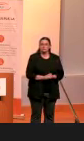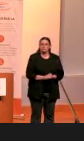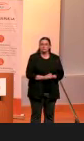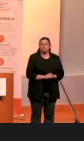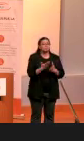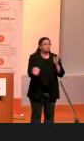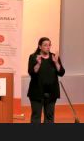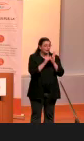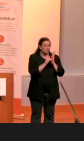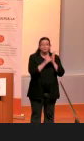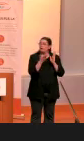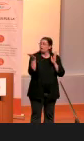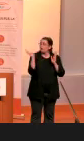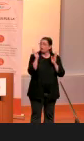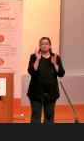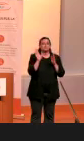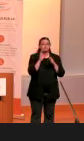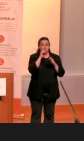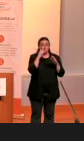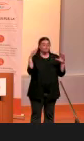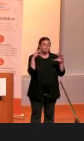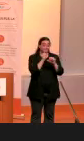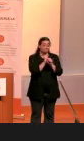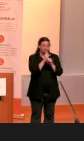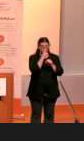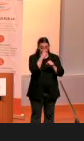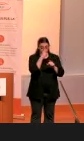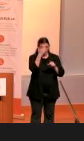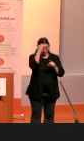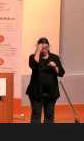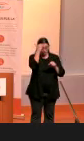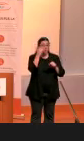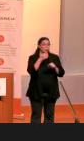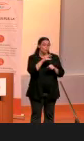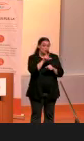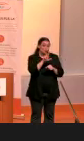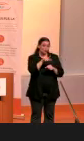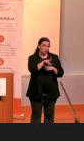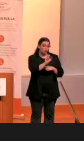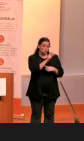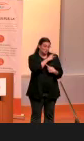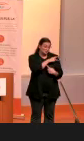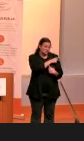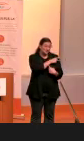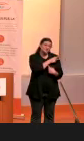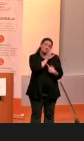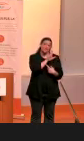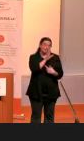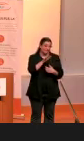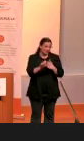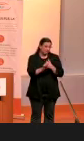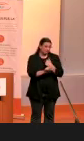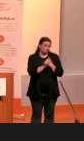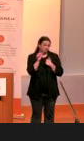So again, in conclusion, we know that there is an increased risk of heart disease in patients with lupus. And I